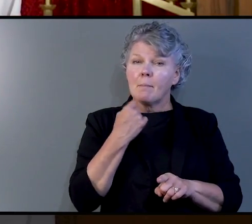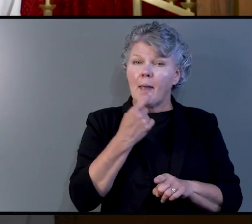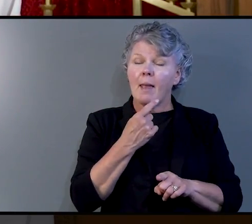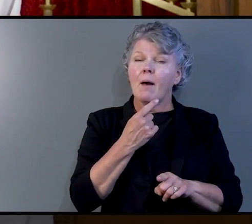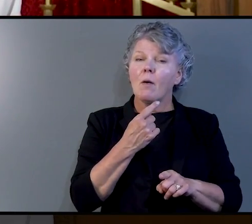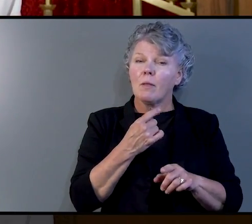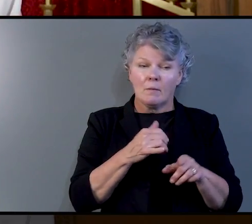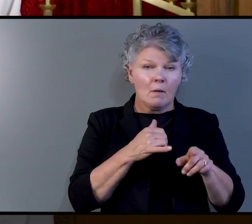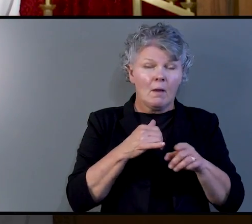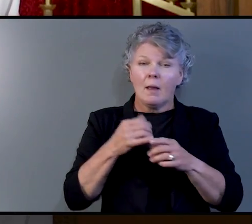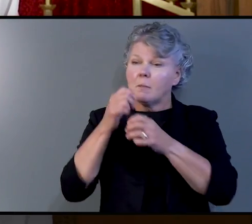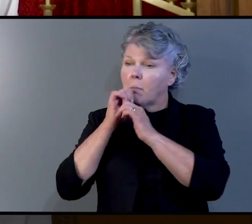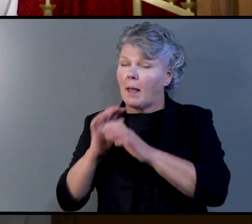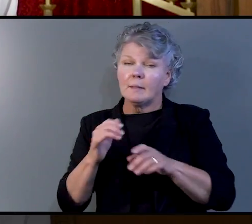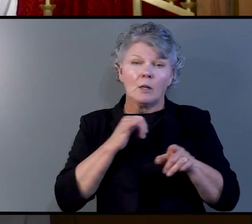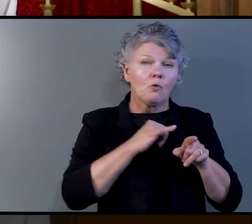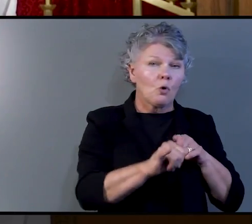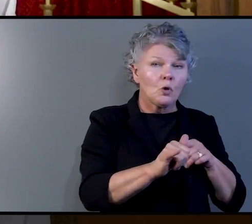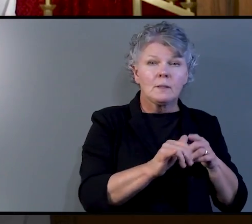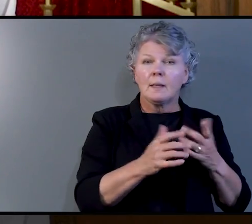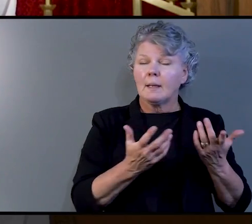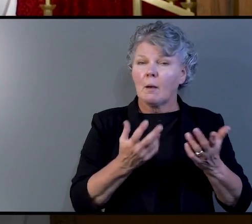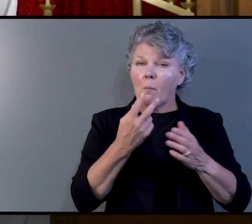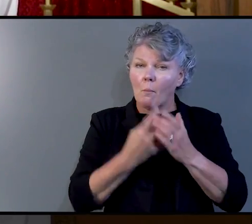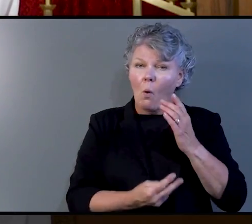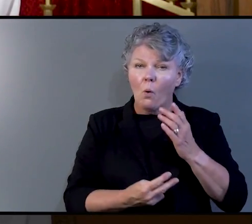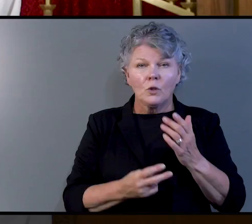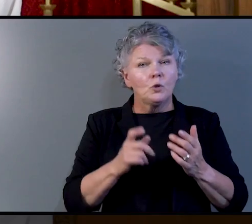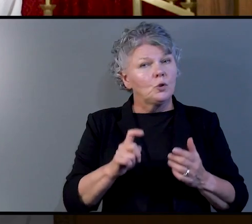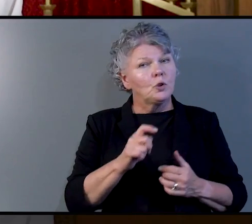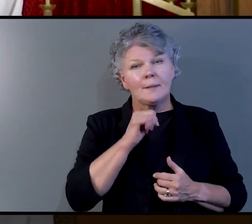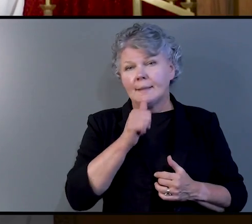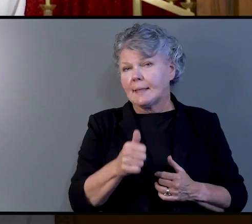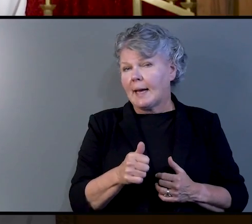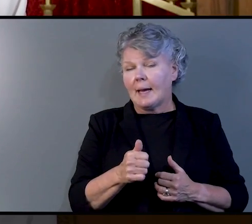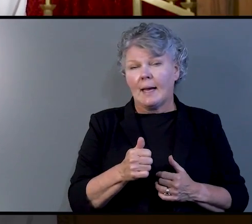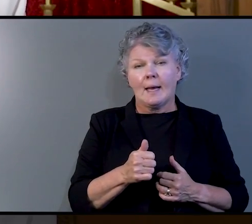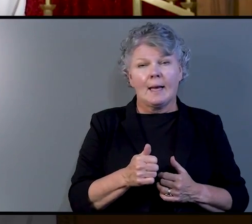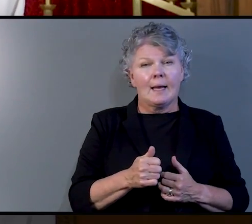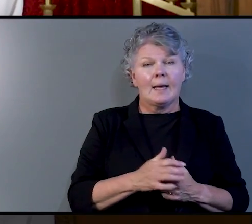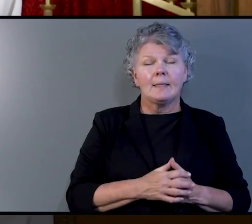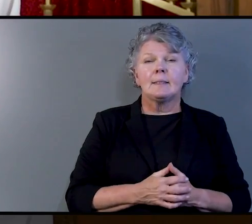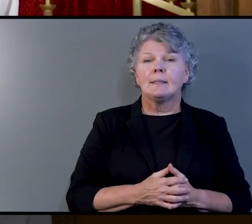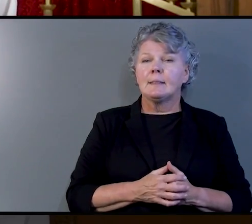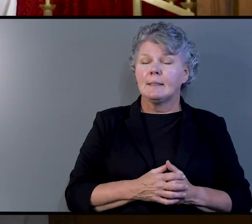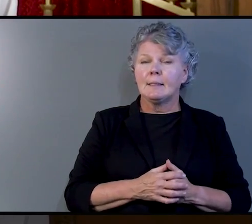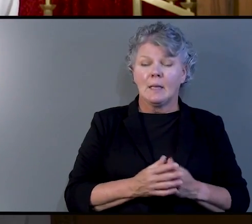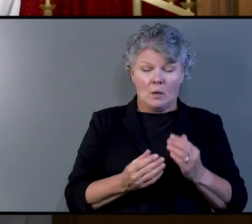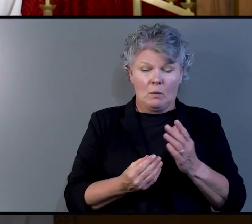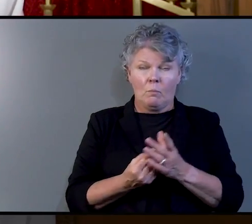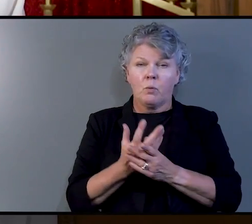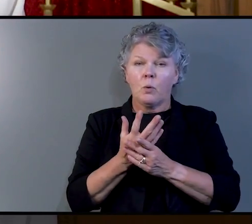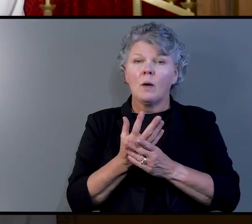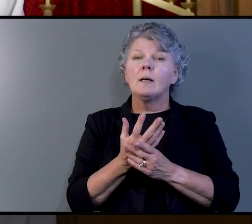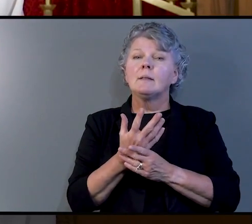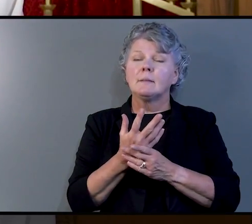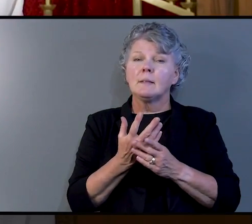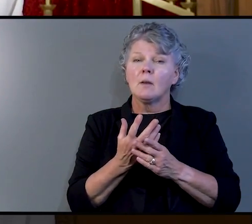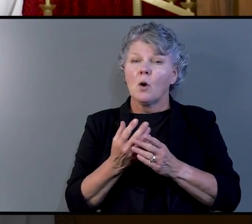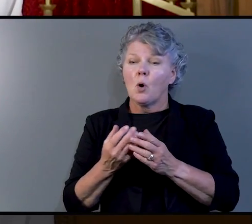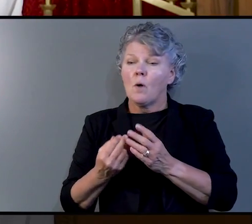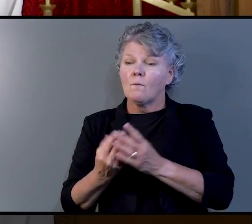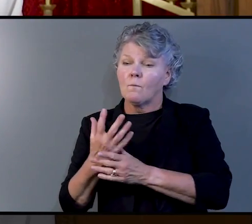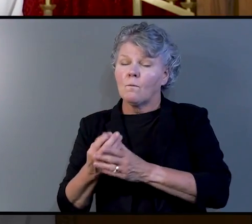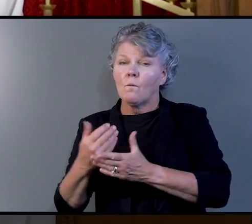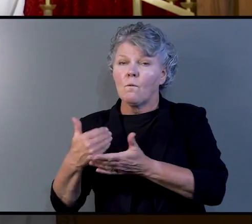and cursing. My brothers, these things ought not to be so. Does a spring pour forth from the same opening both fresh and